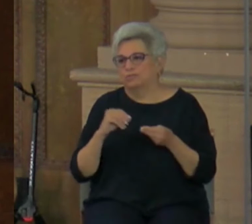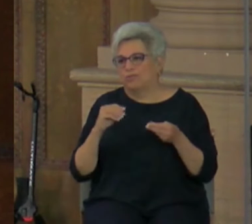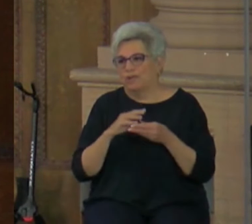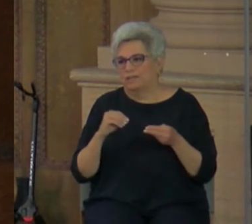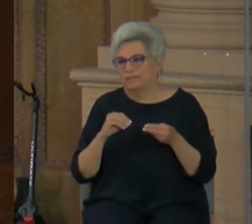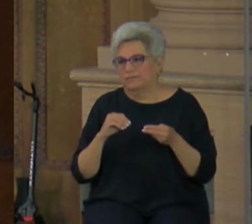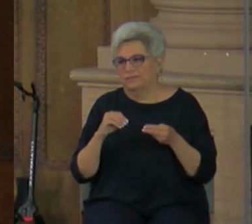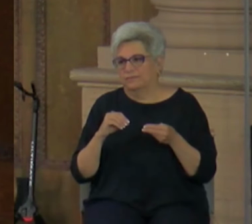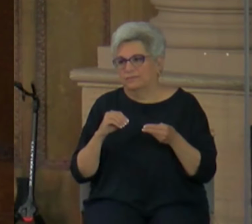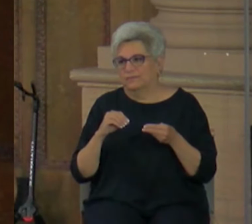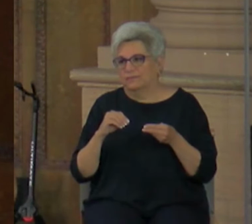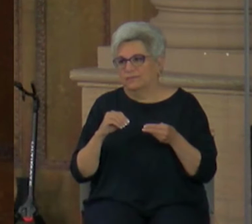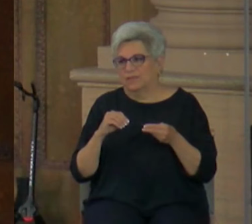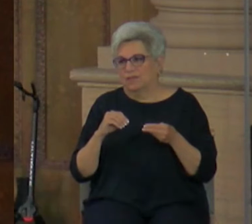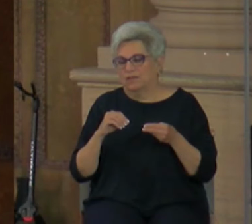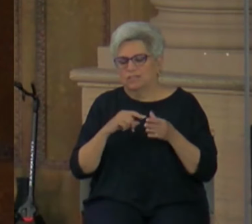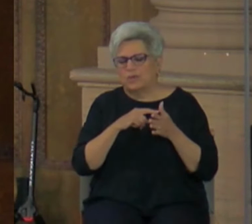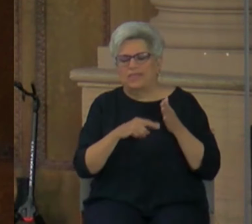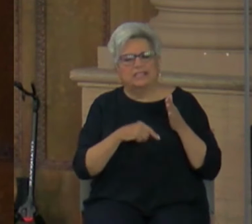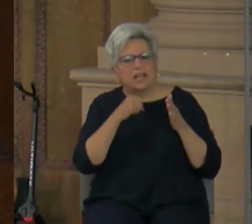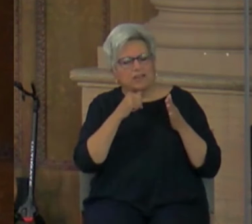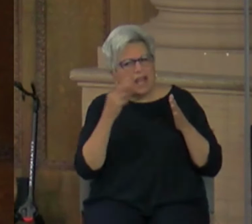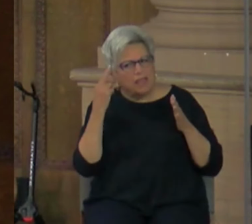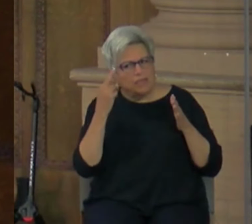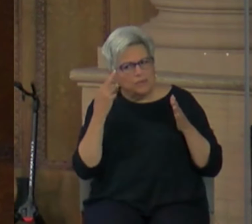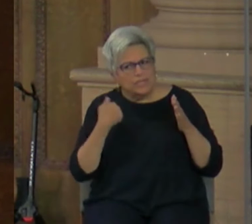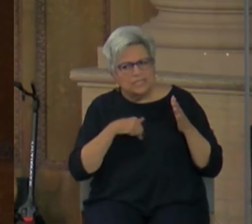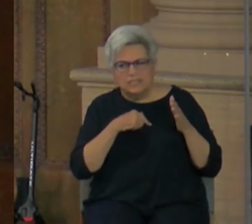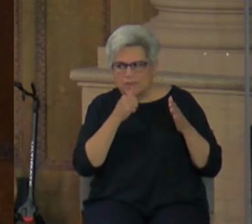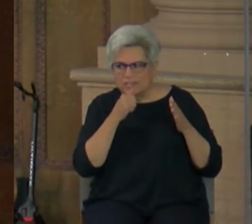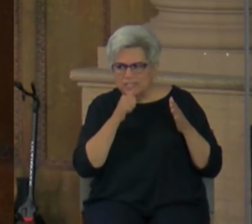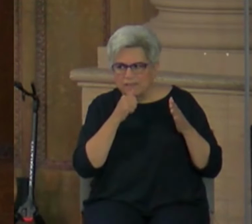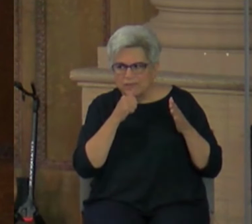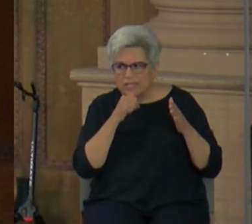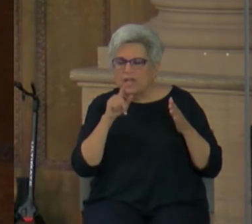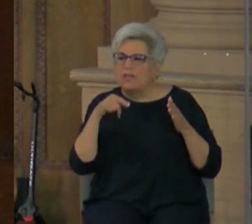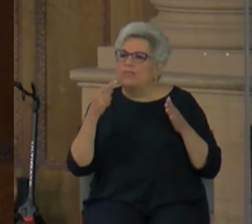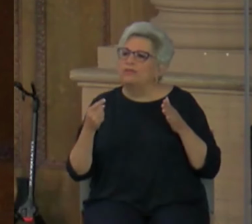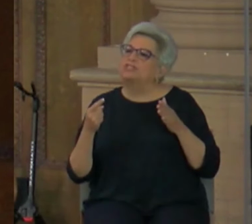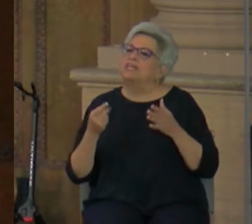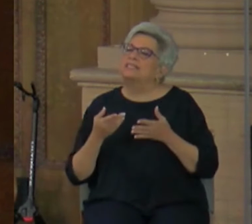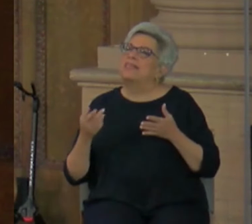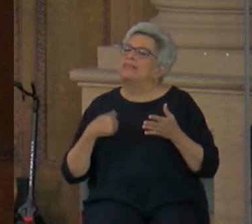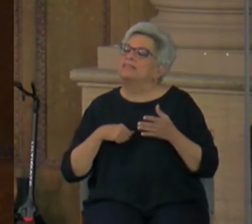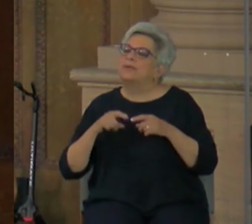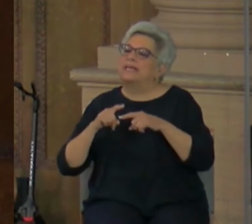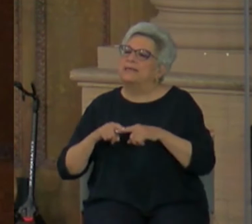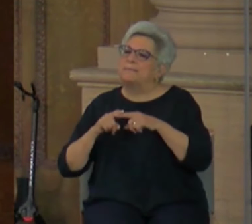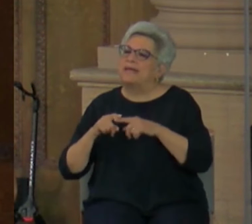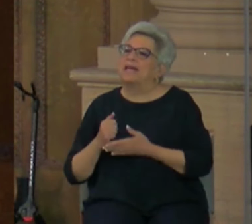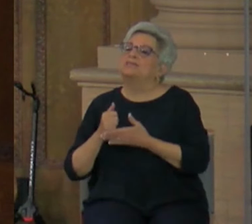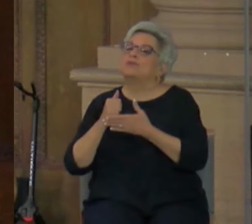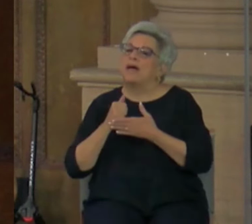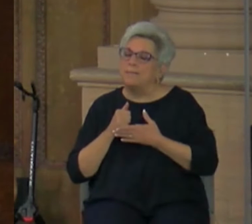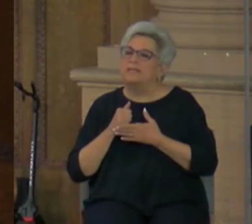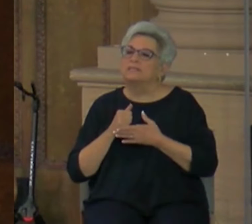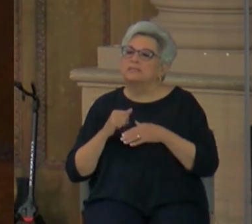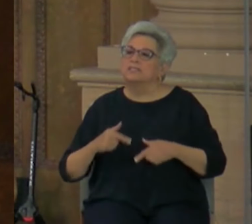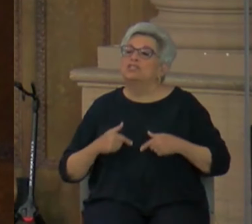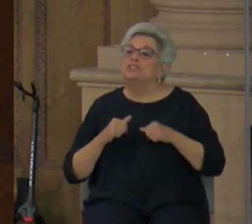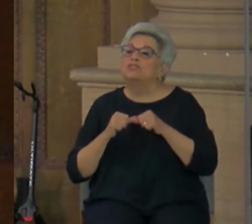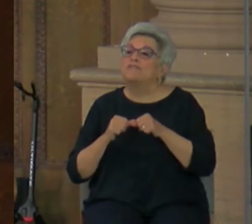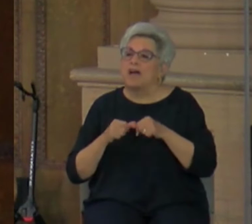And again, these are not answers for why you're suffering. These are truths that you can cling to help you cling to God as